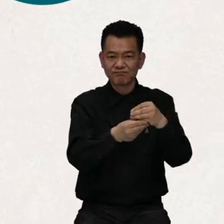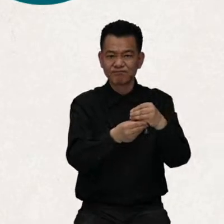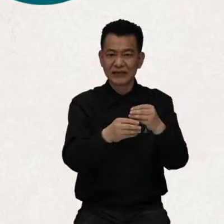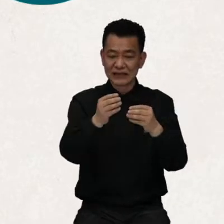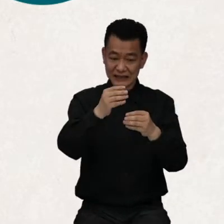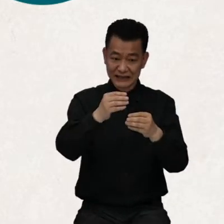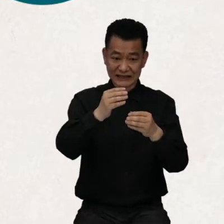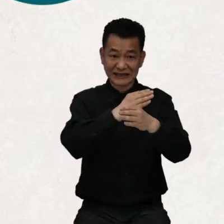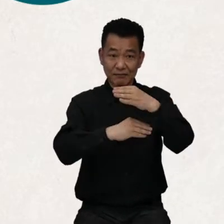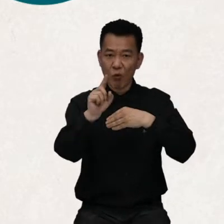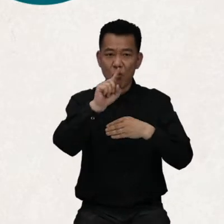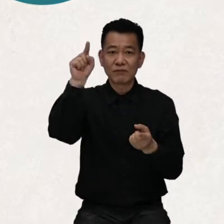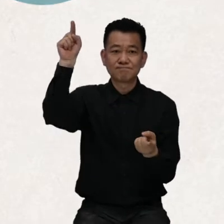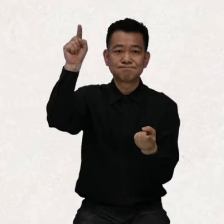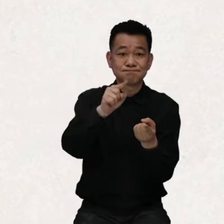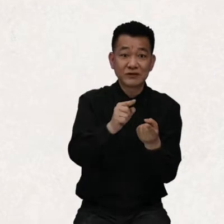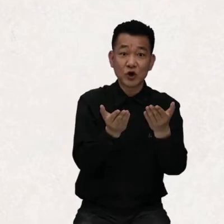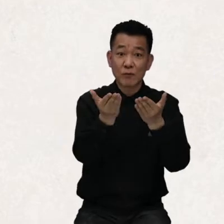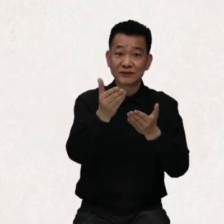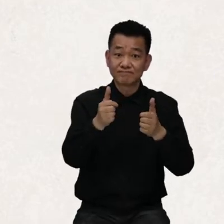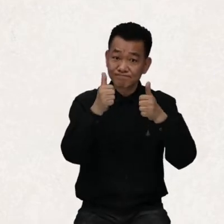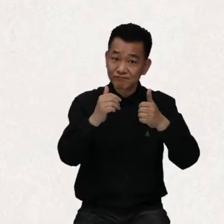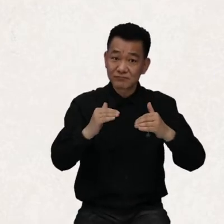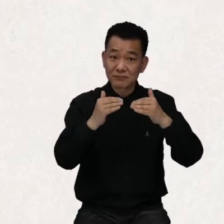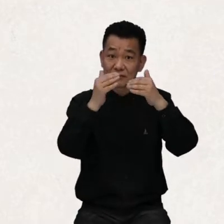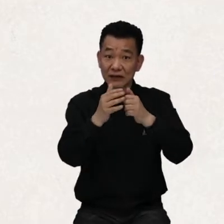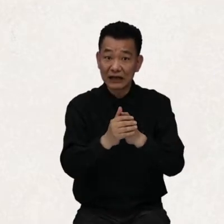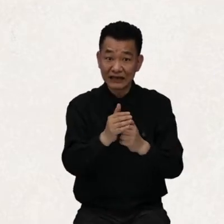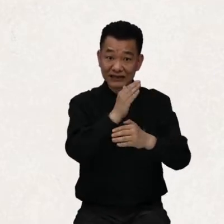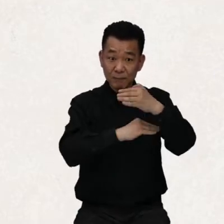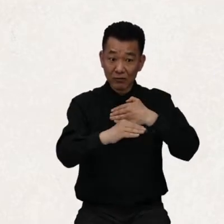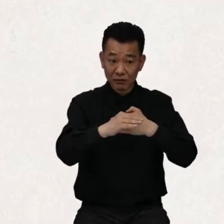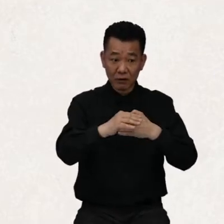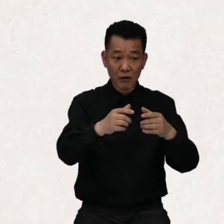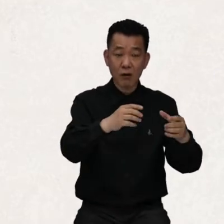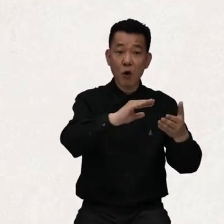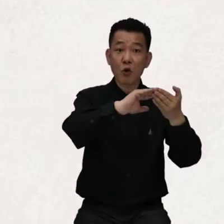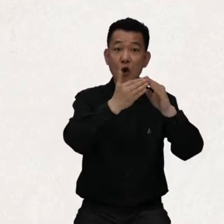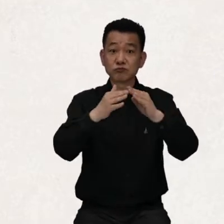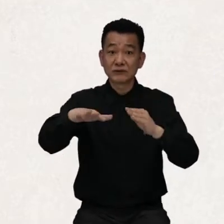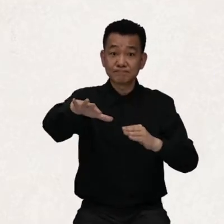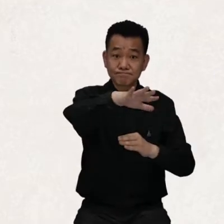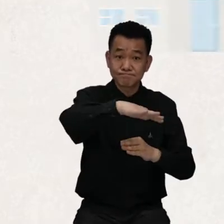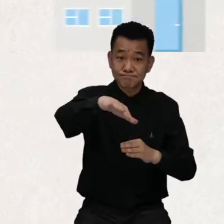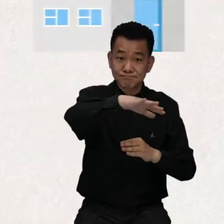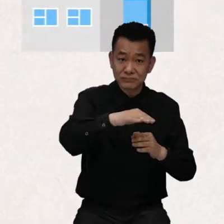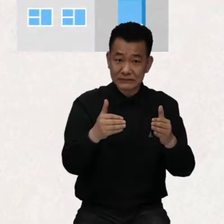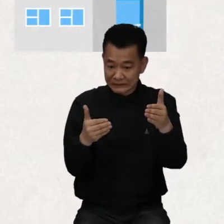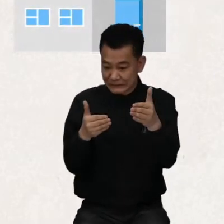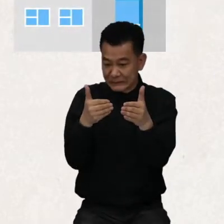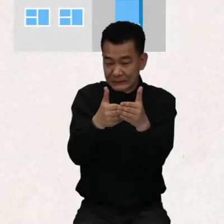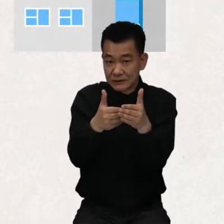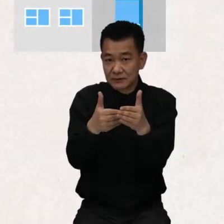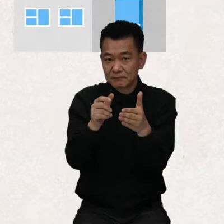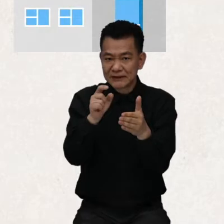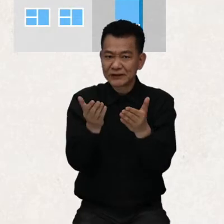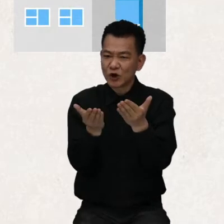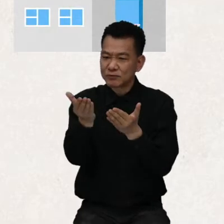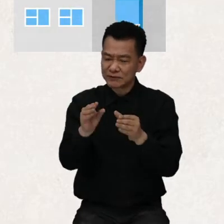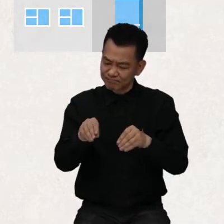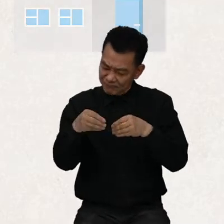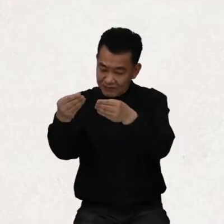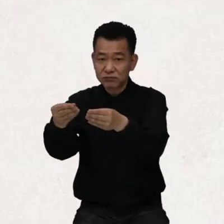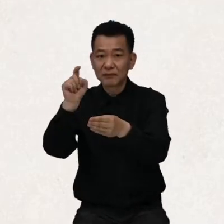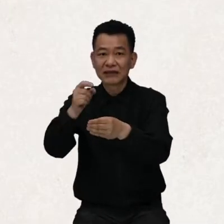be provided. And health services should be provided as close as possible to people's own